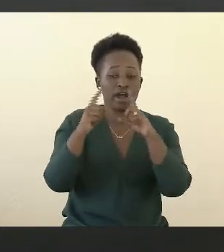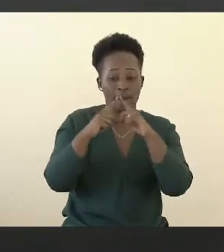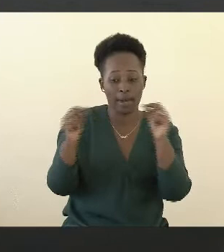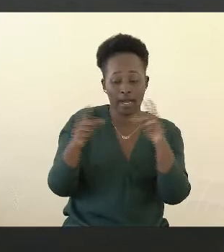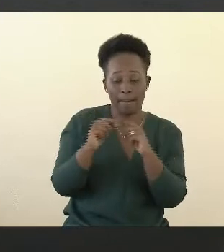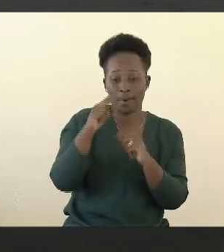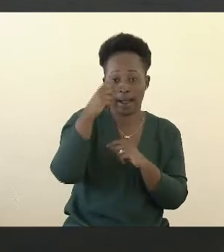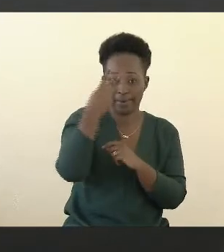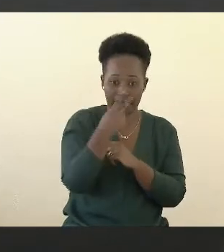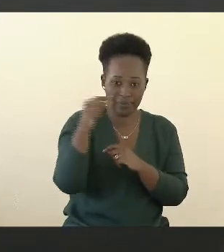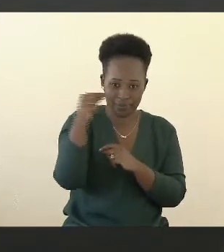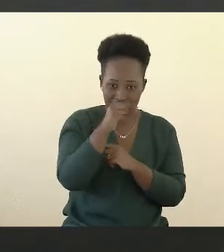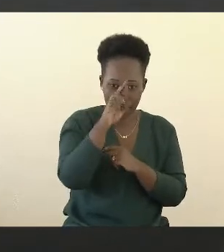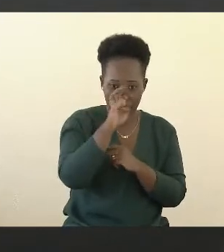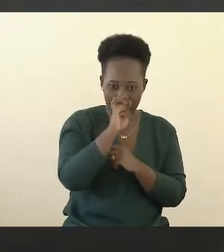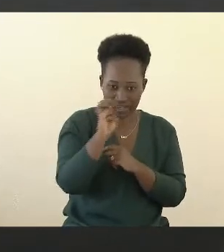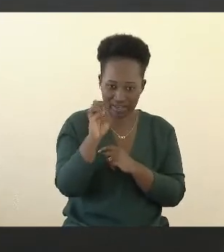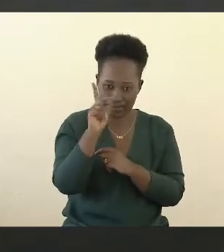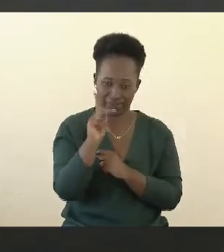Two Greek